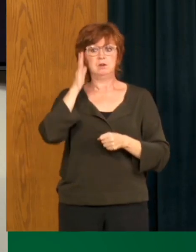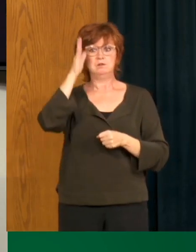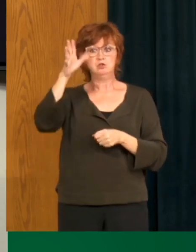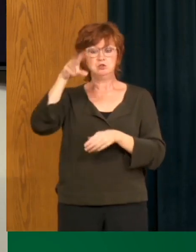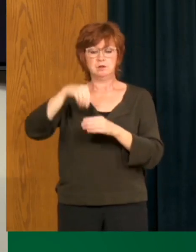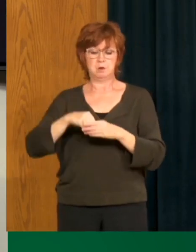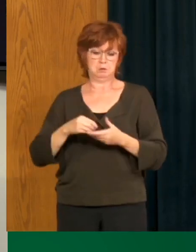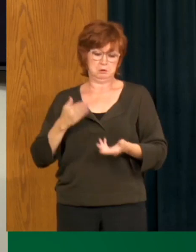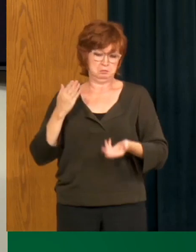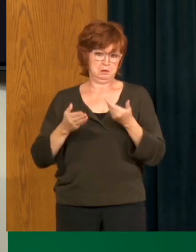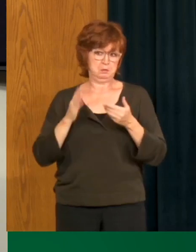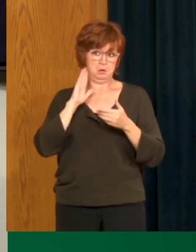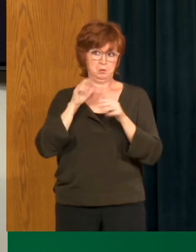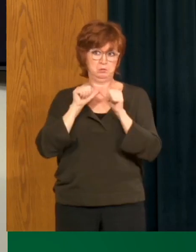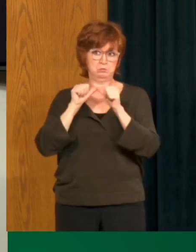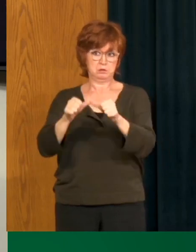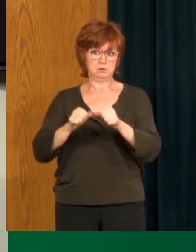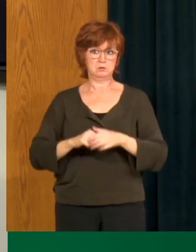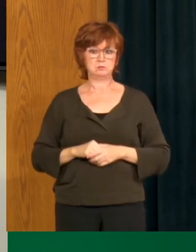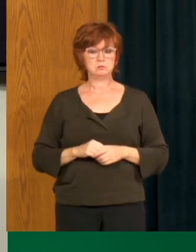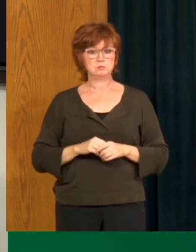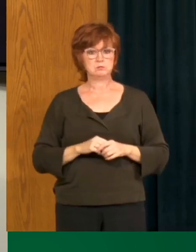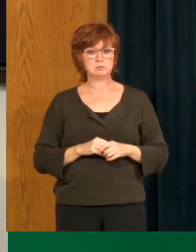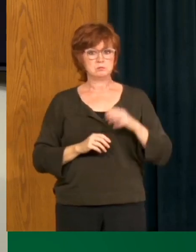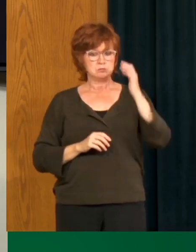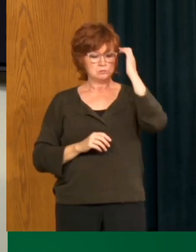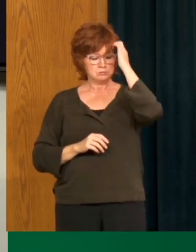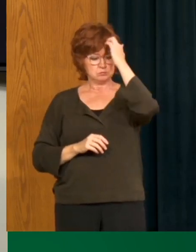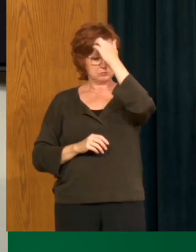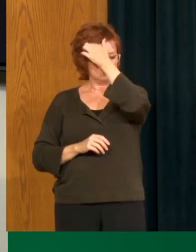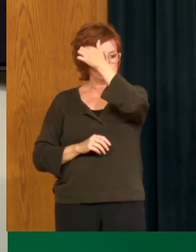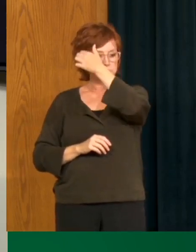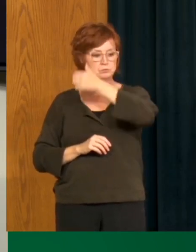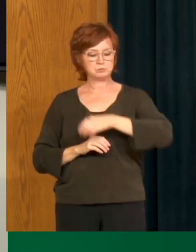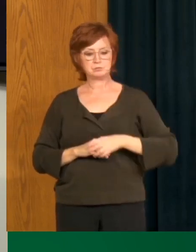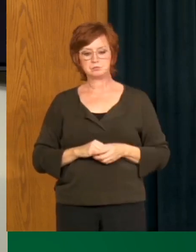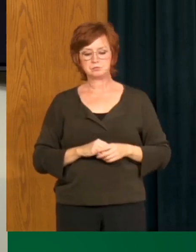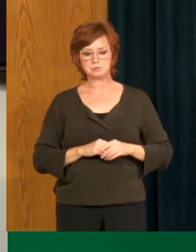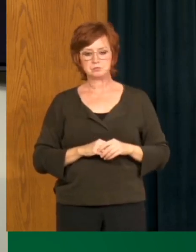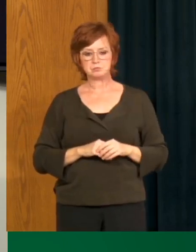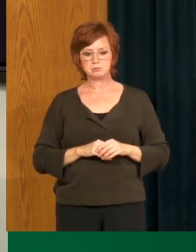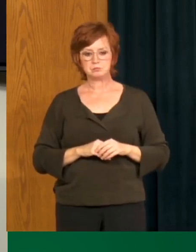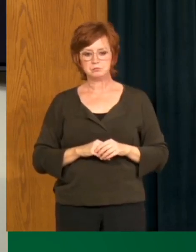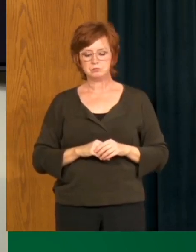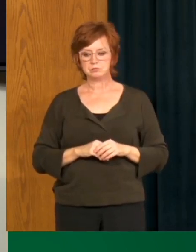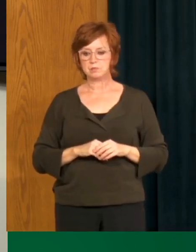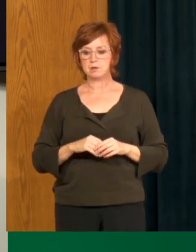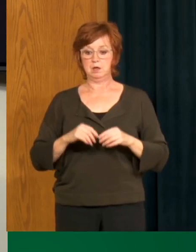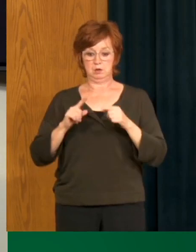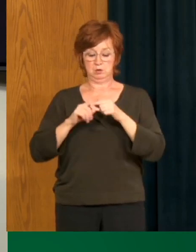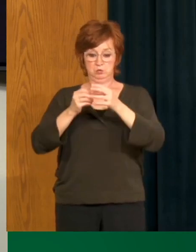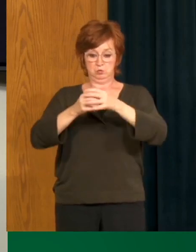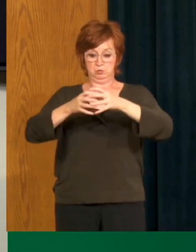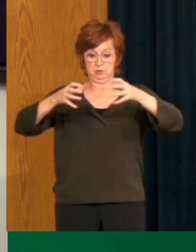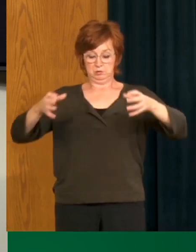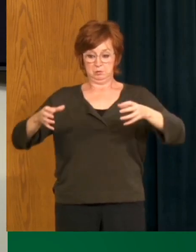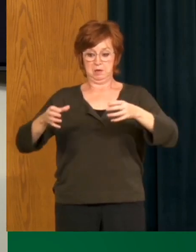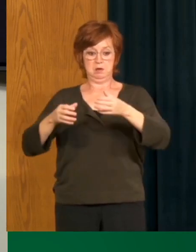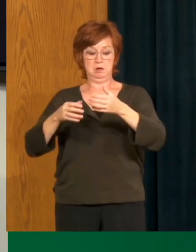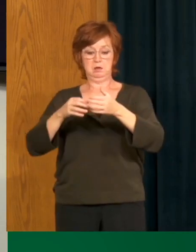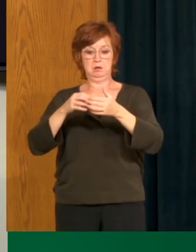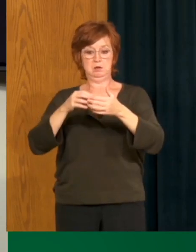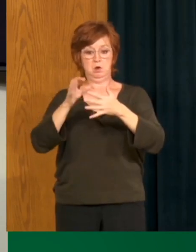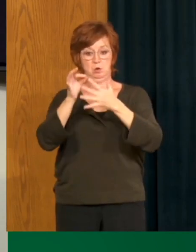opportunity for us to, have a conversation around expanding the supports and resources when it comes to mental health, this is something we've invested